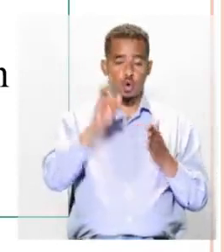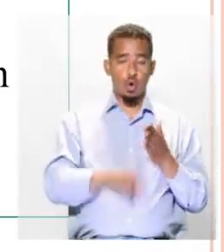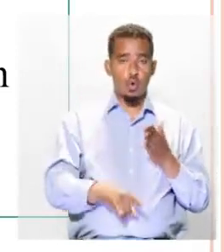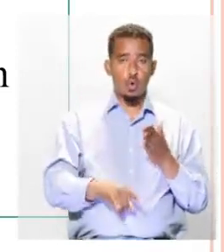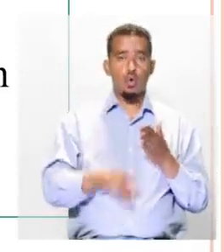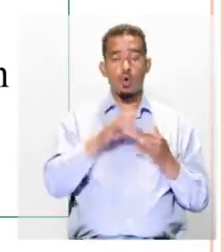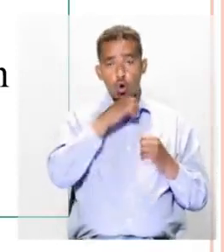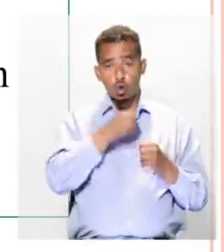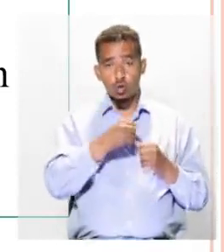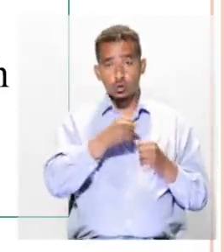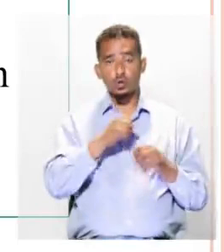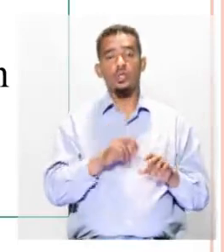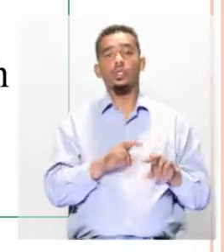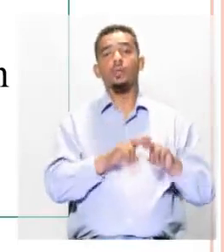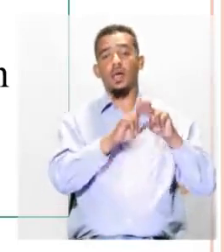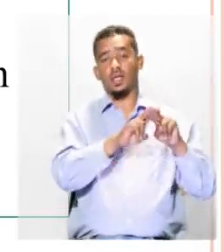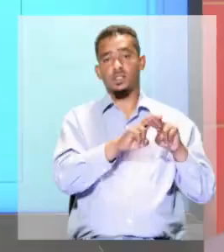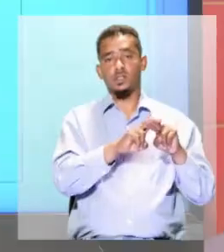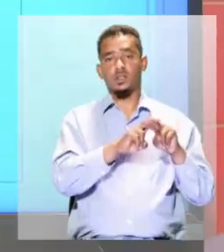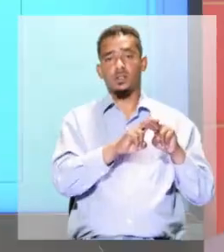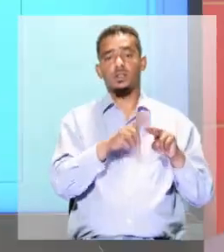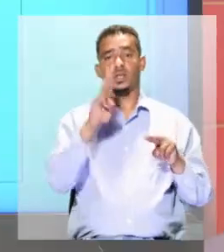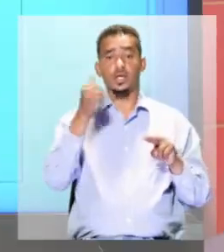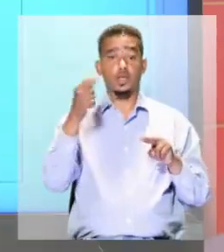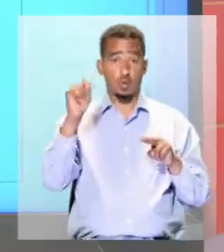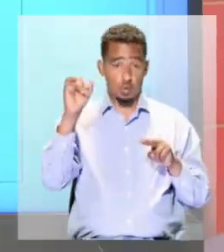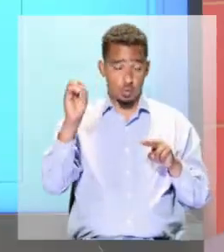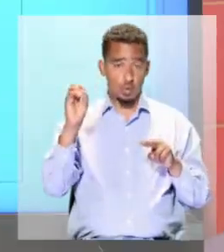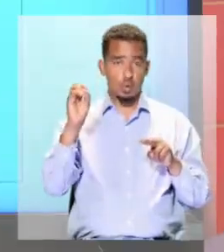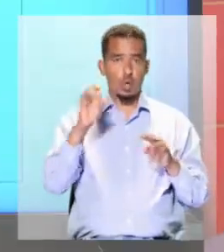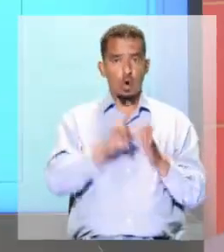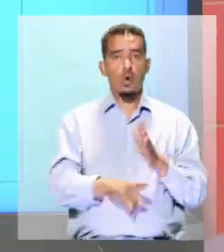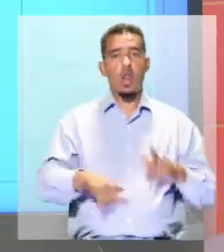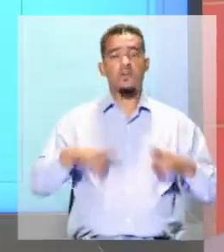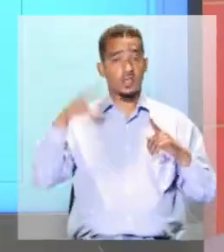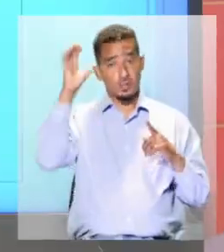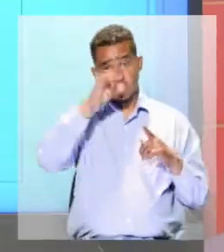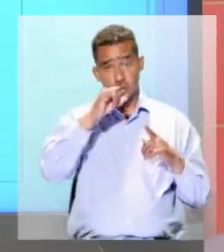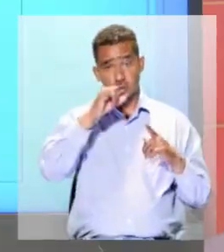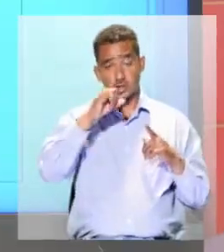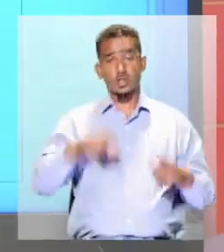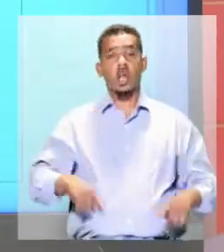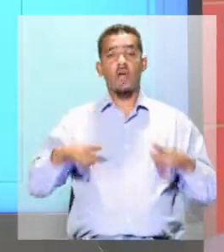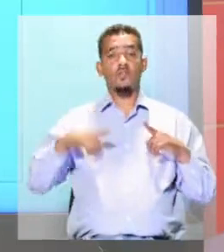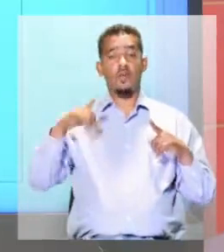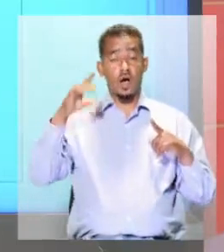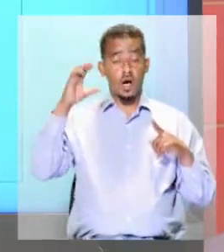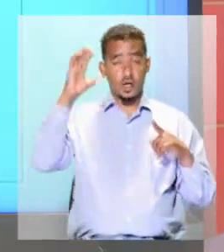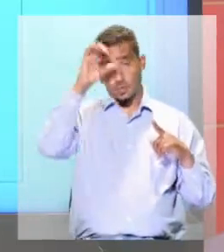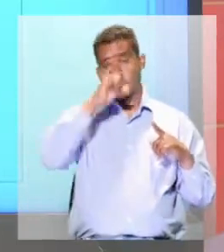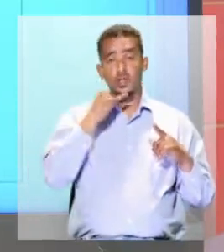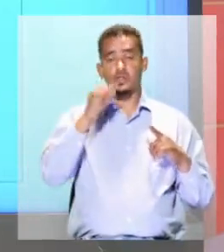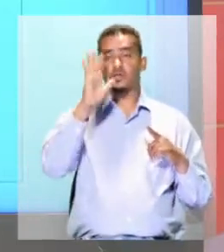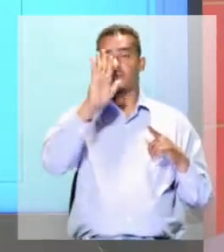low old dependency ratio. Low life expectancy, The life expectancy of Africa is 54